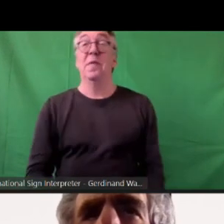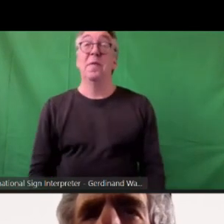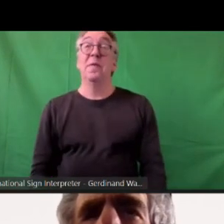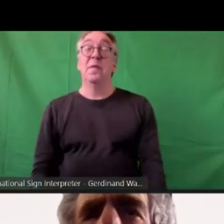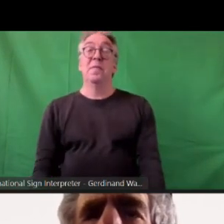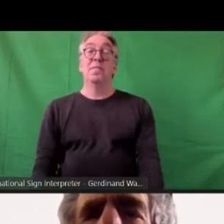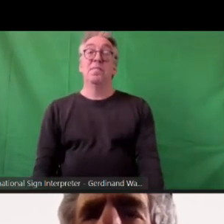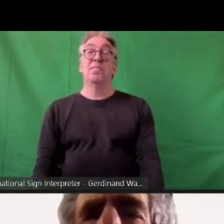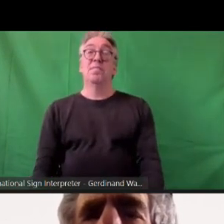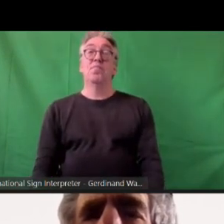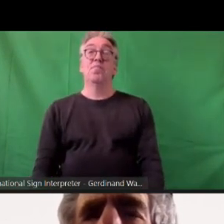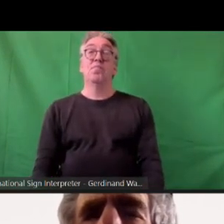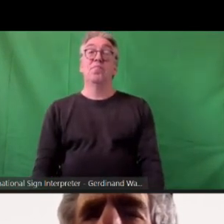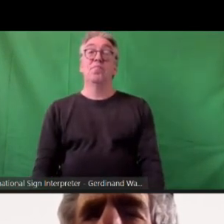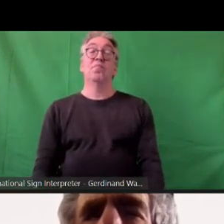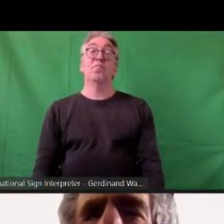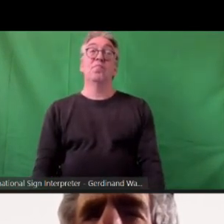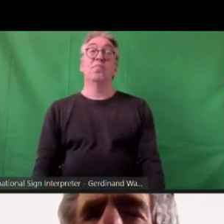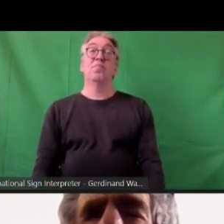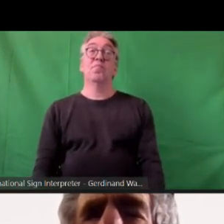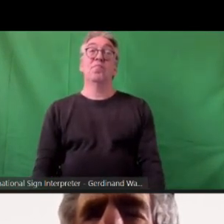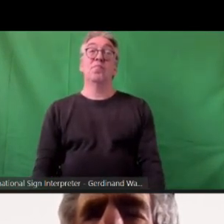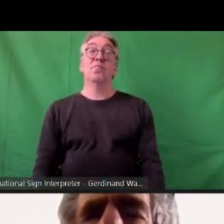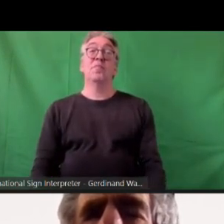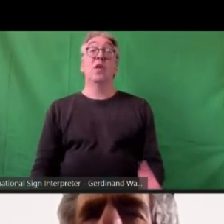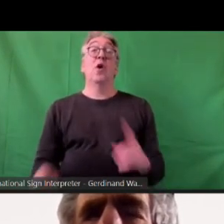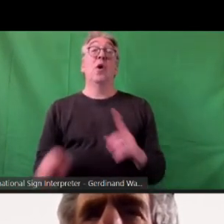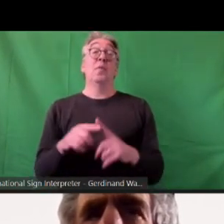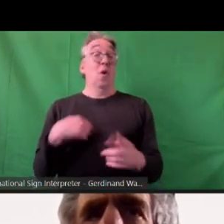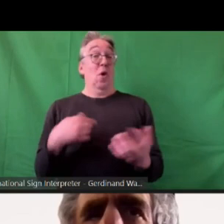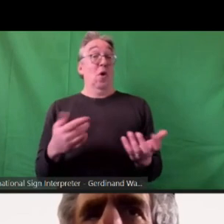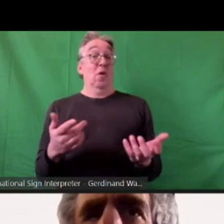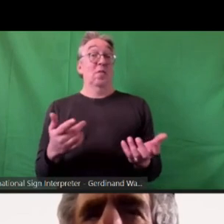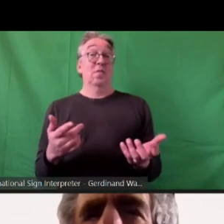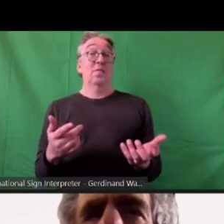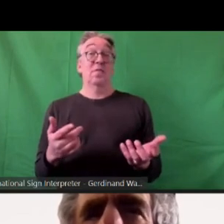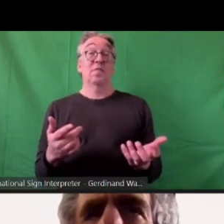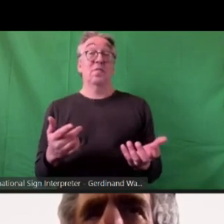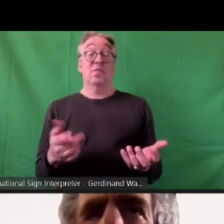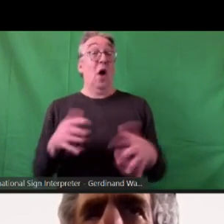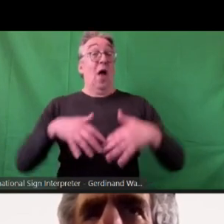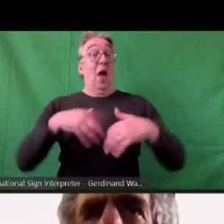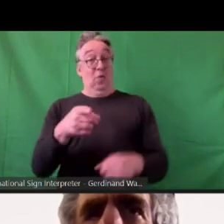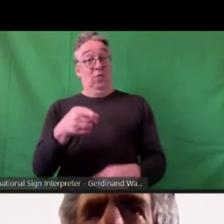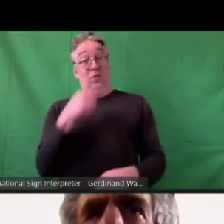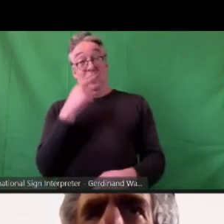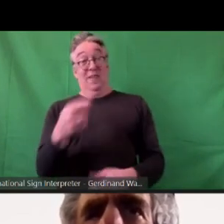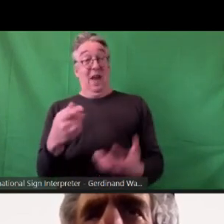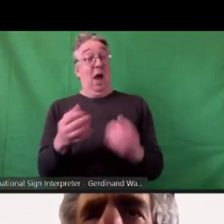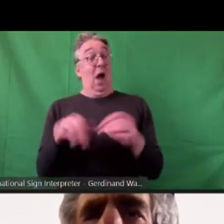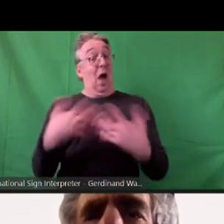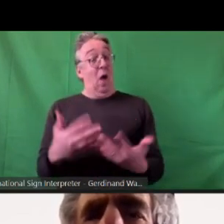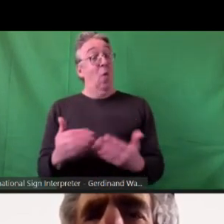have more persons with disabilities engage within SMEs, I think it's first to change the attitude that,